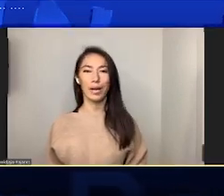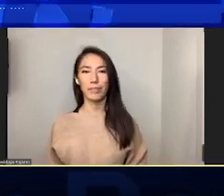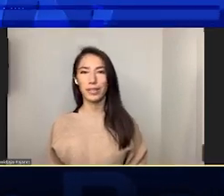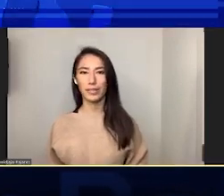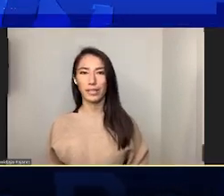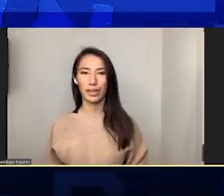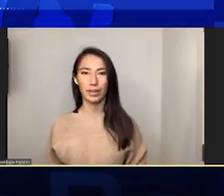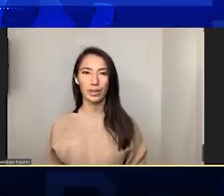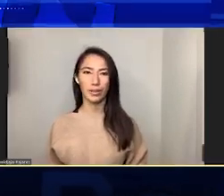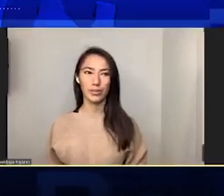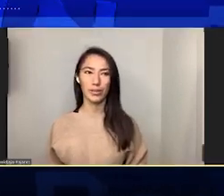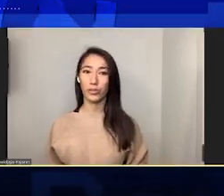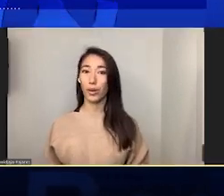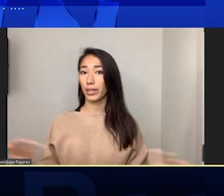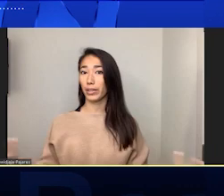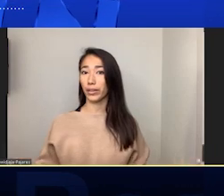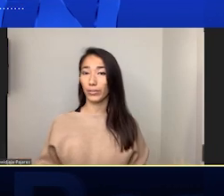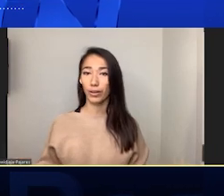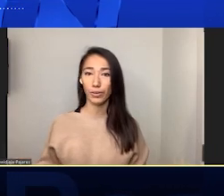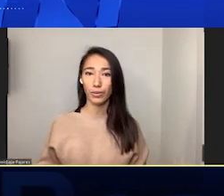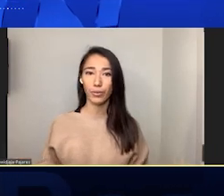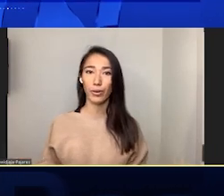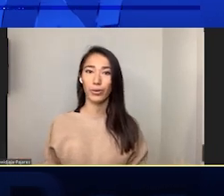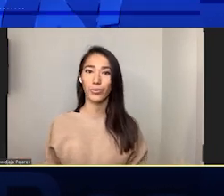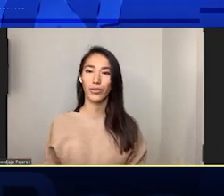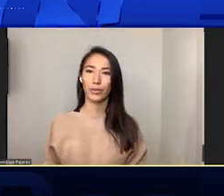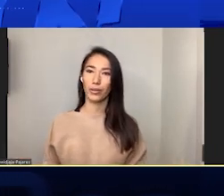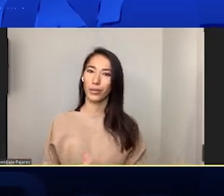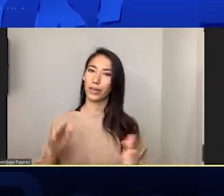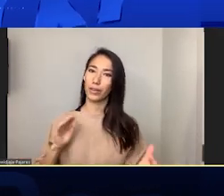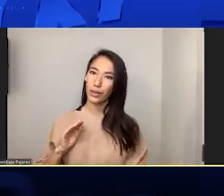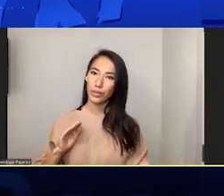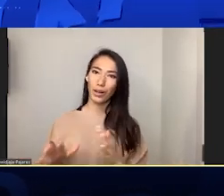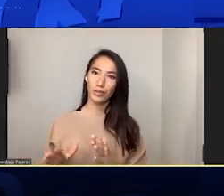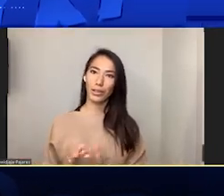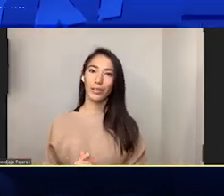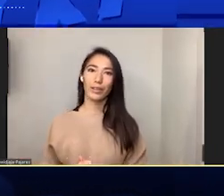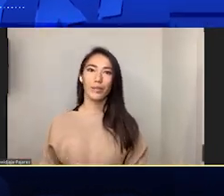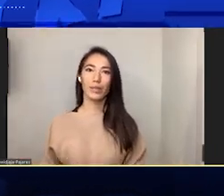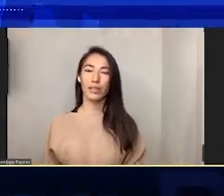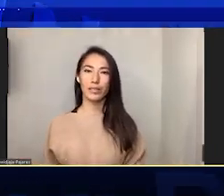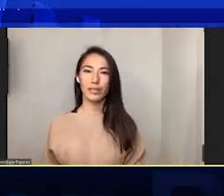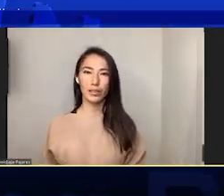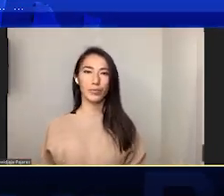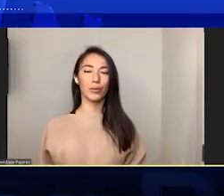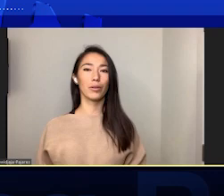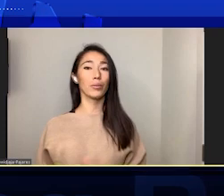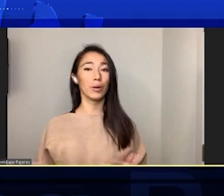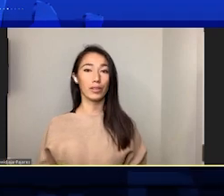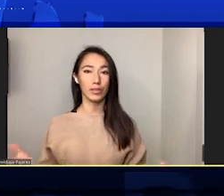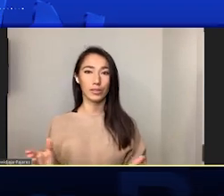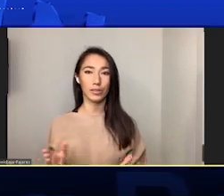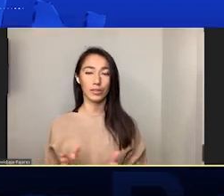that perhaps in this time, because there's not been a lot of cars on the road, so there's not a lot of like traffic, makes it easier for